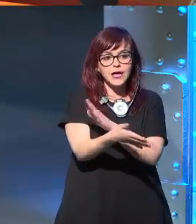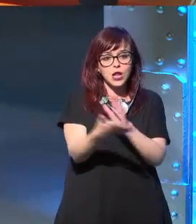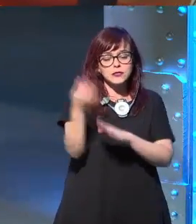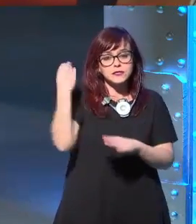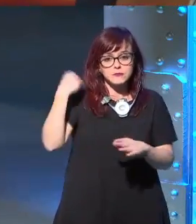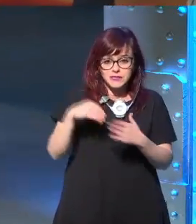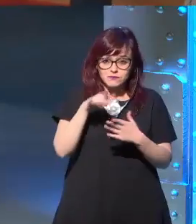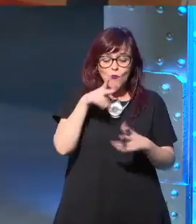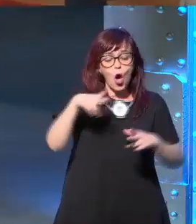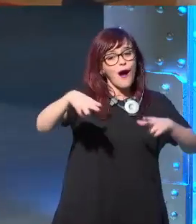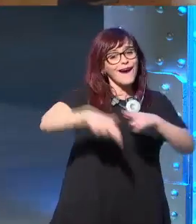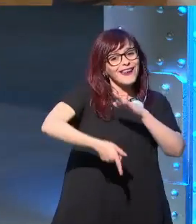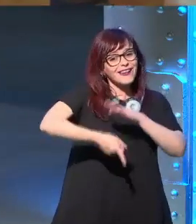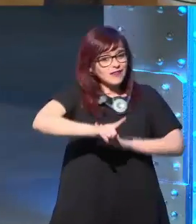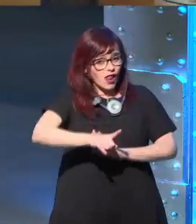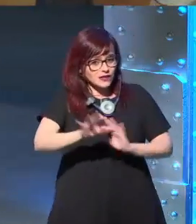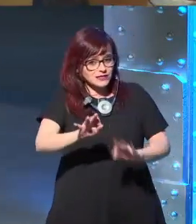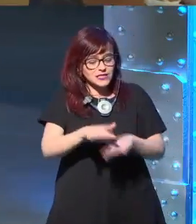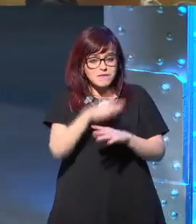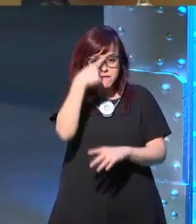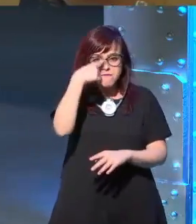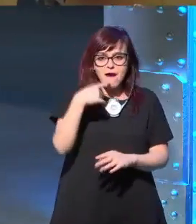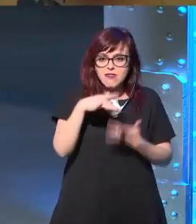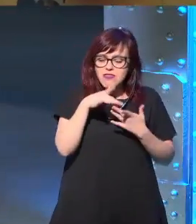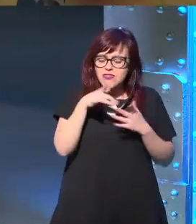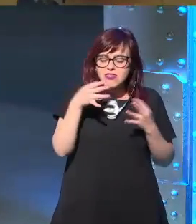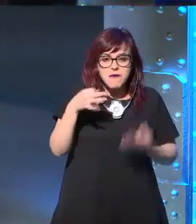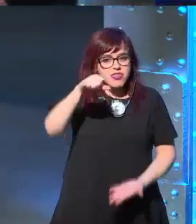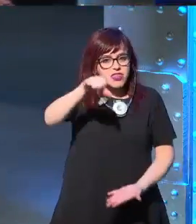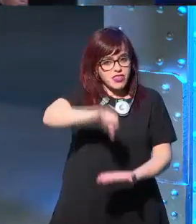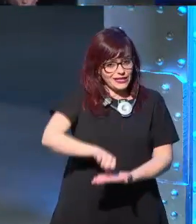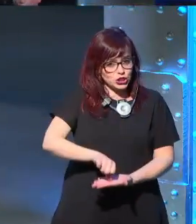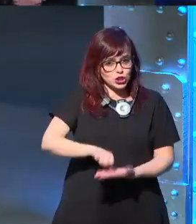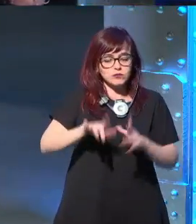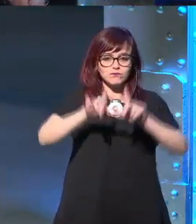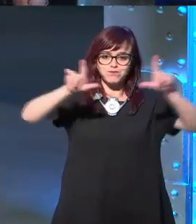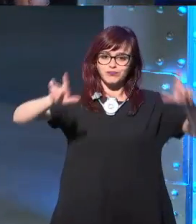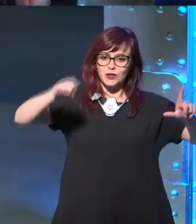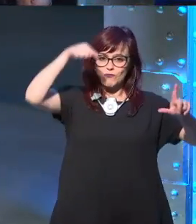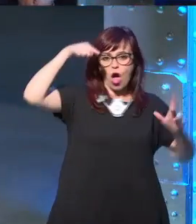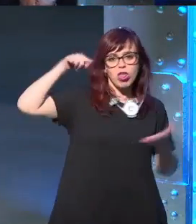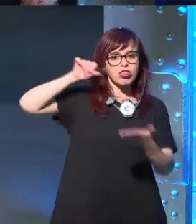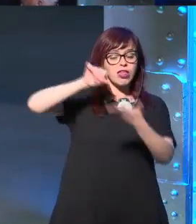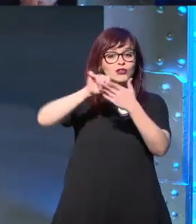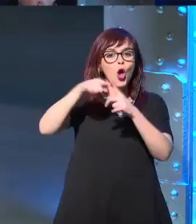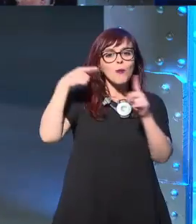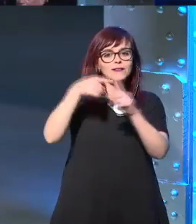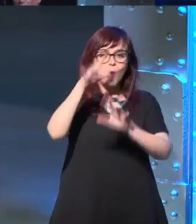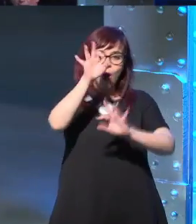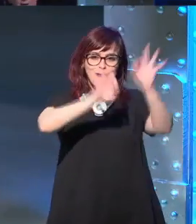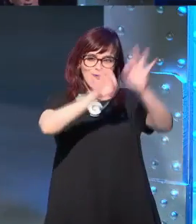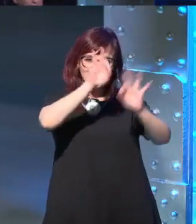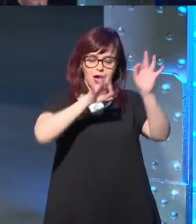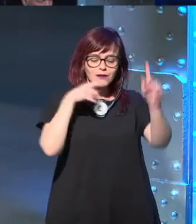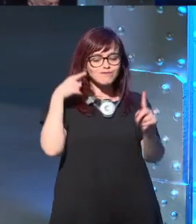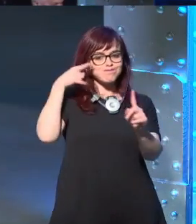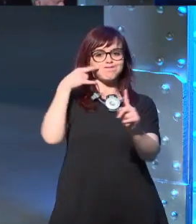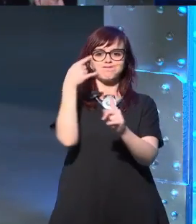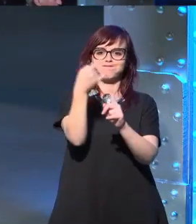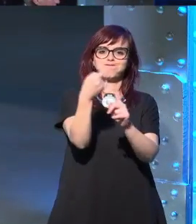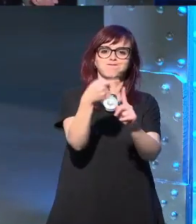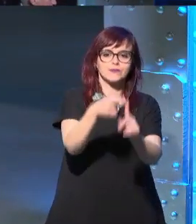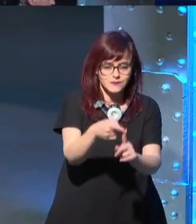the genitals at the center of the square. And in order to make that work, the circle has to go up higher